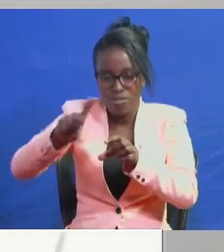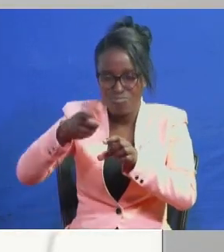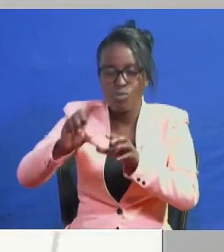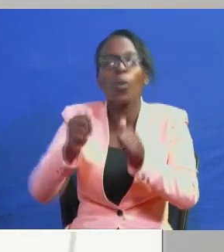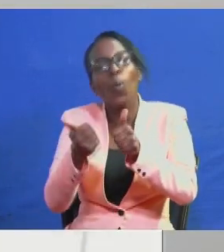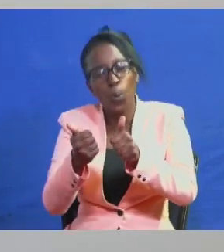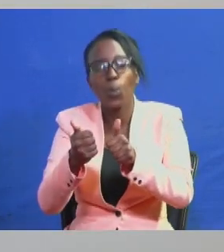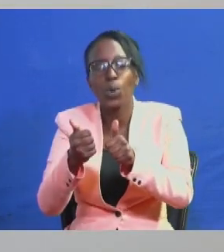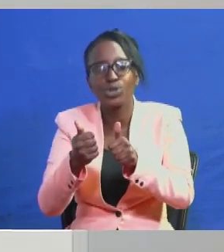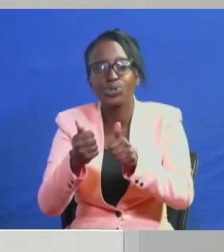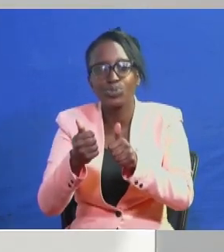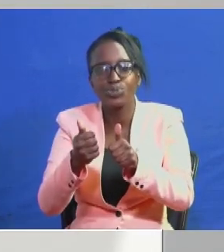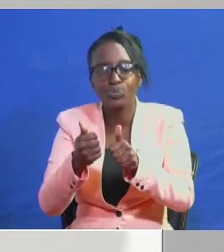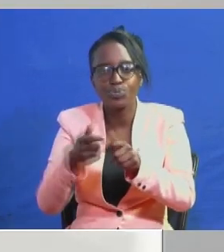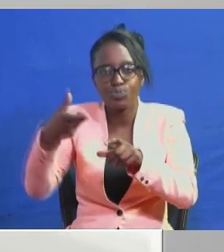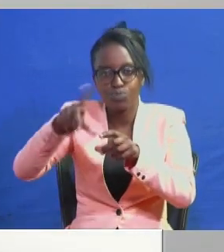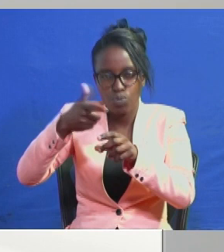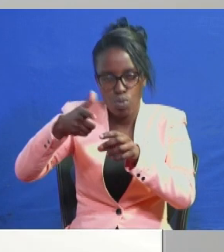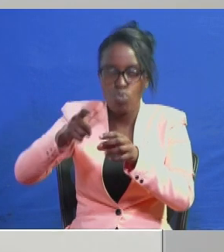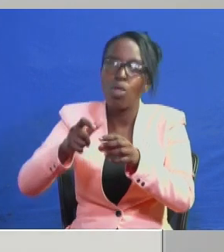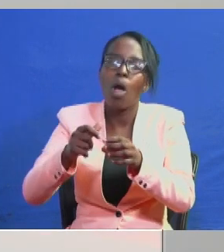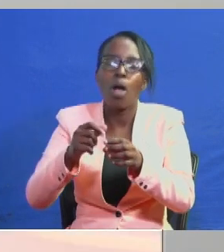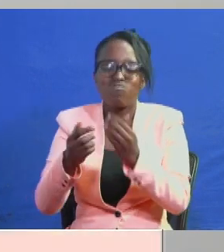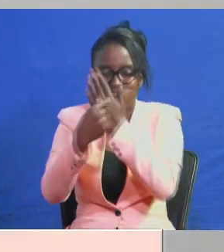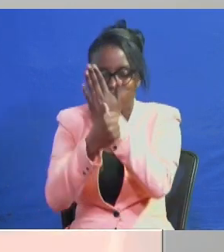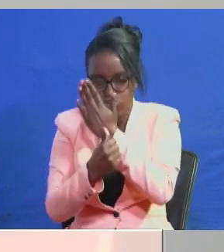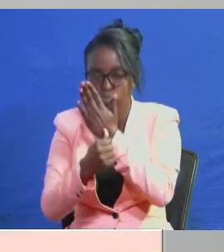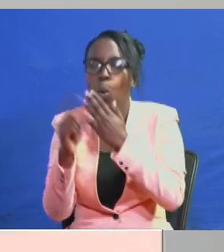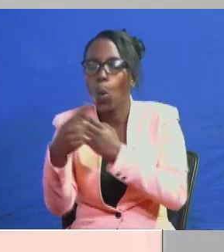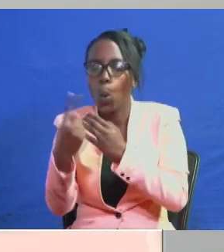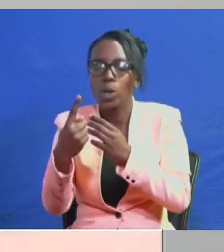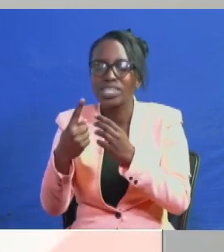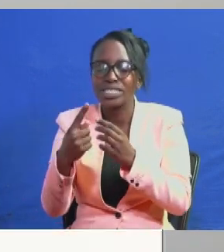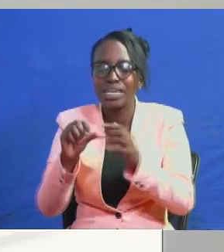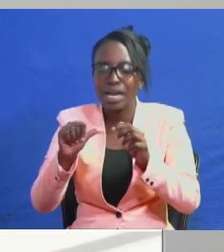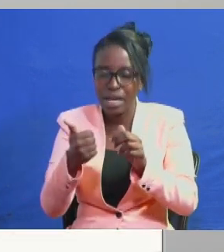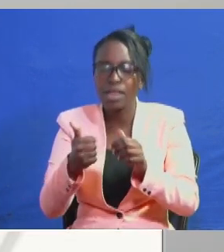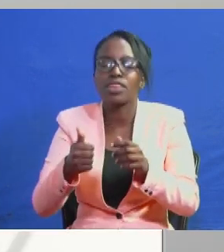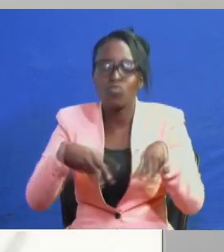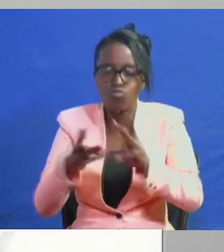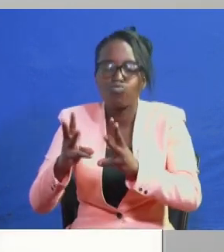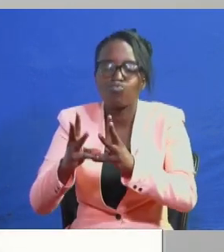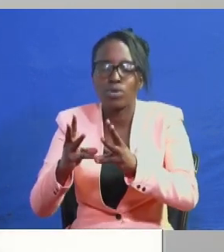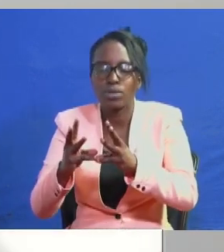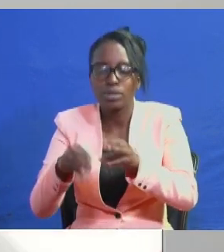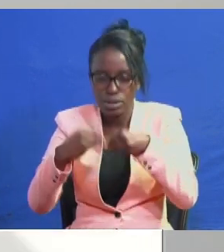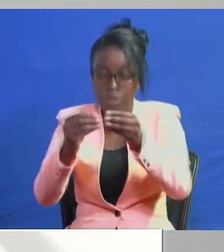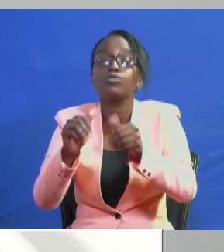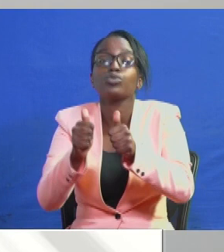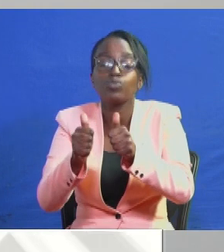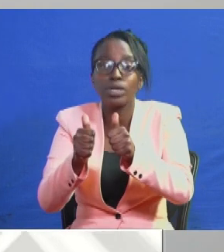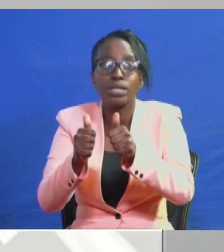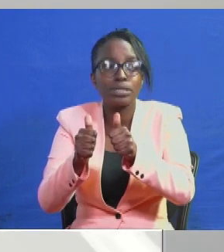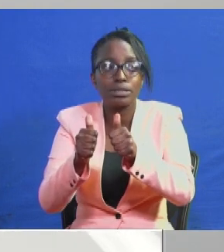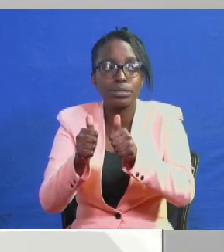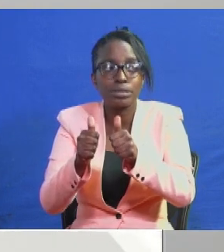is surgical. All the other options that we have depend on the presentation. There are scenarios where we